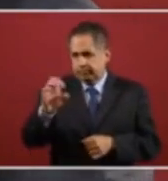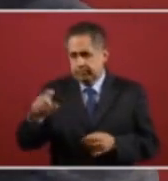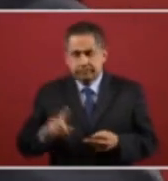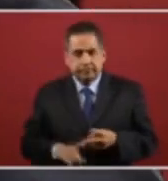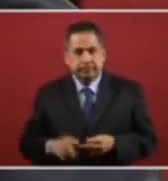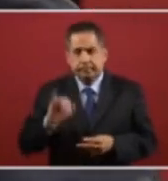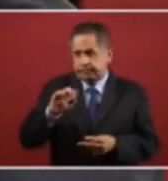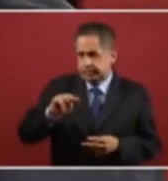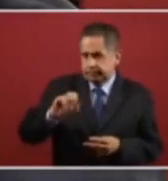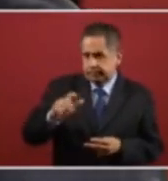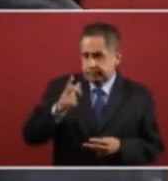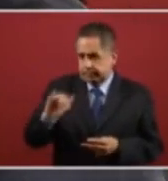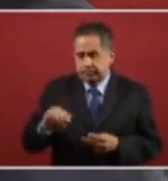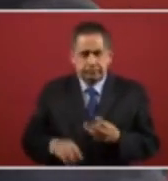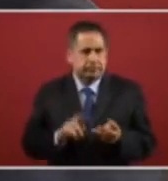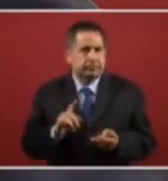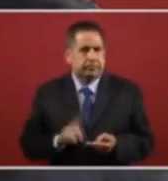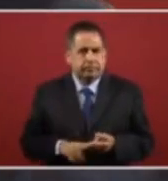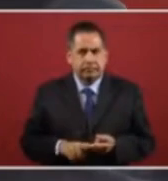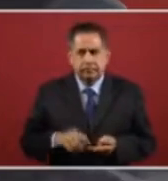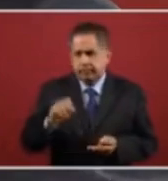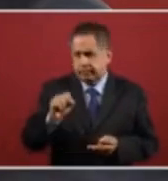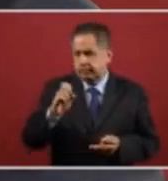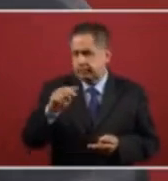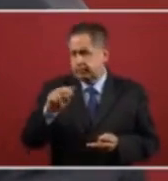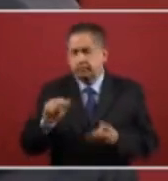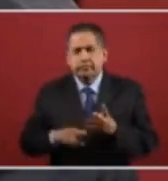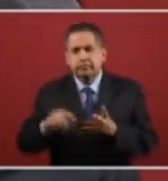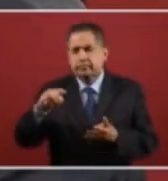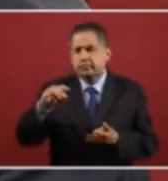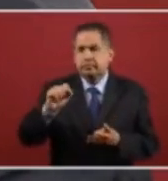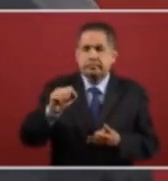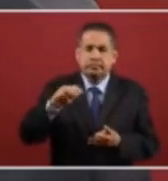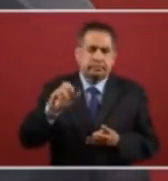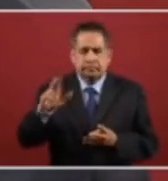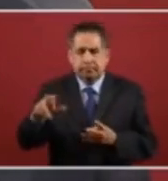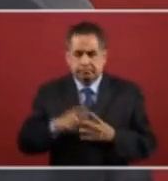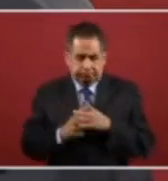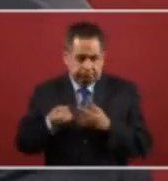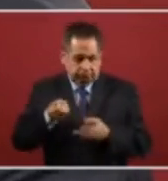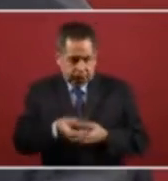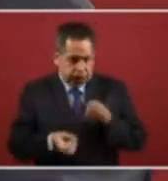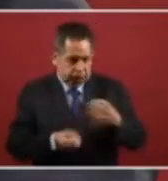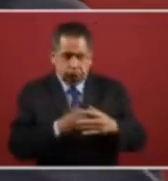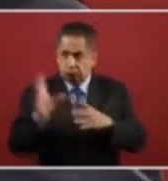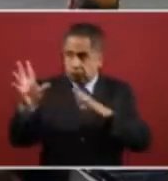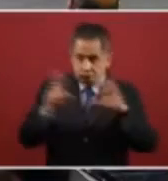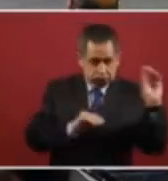institutions, says CFE, ENEGI, Serena, Marina,